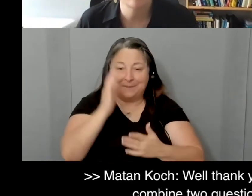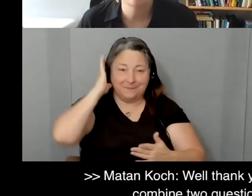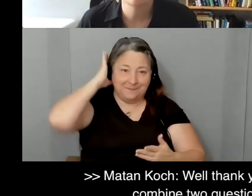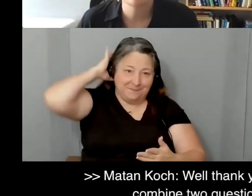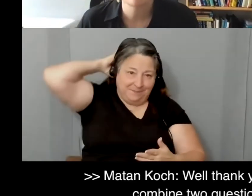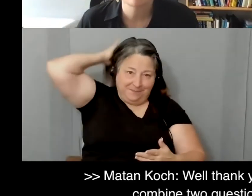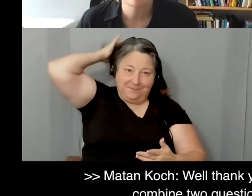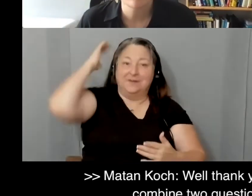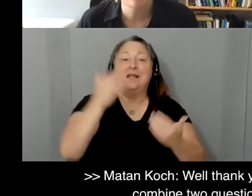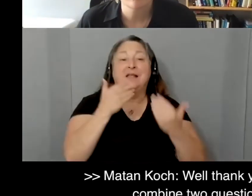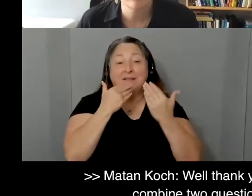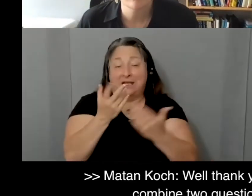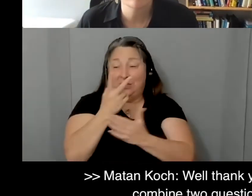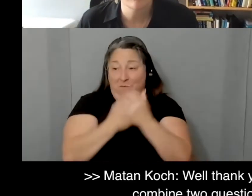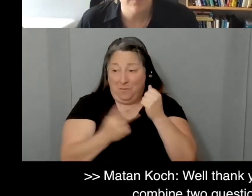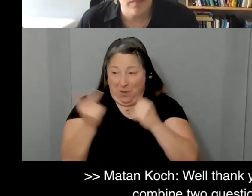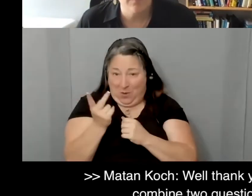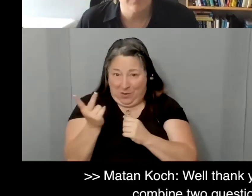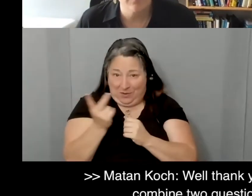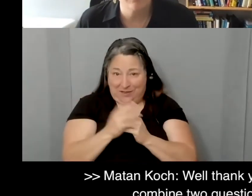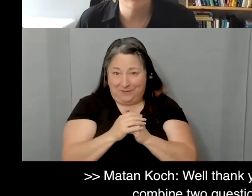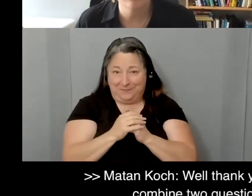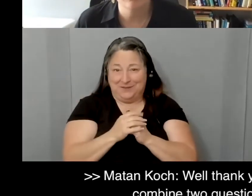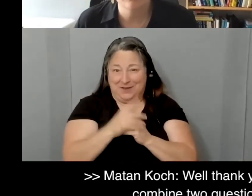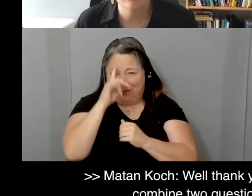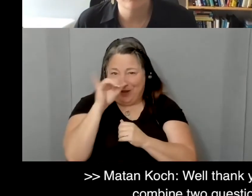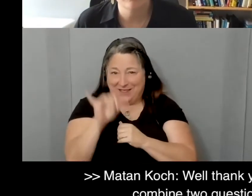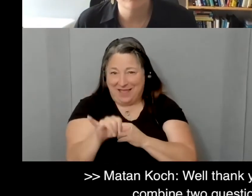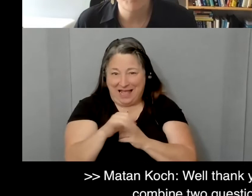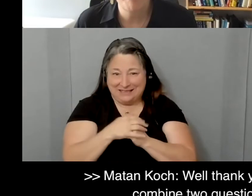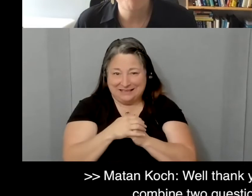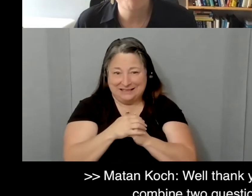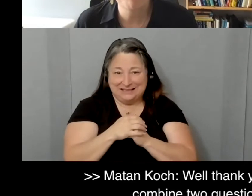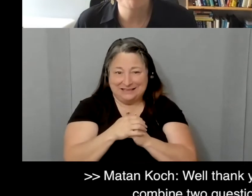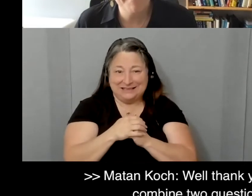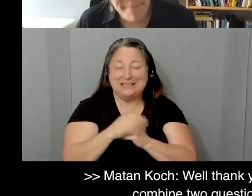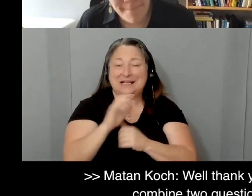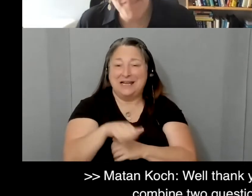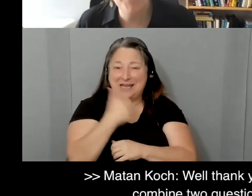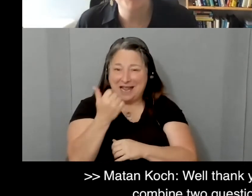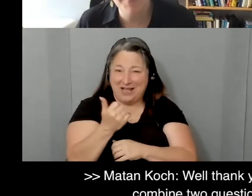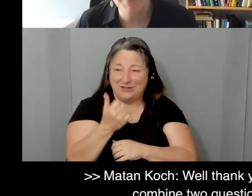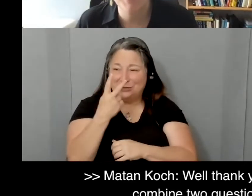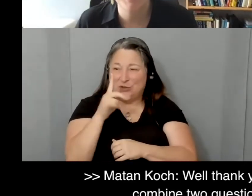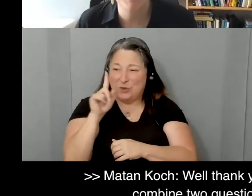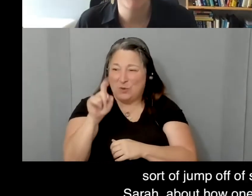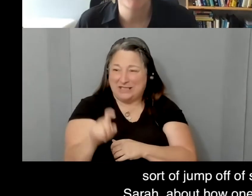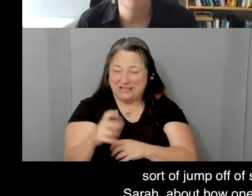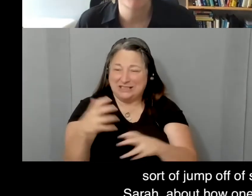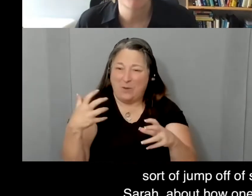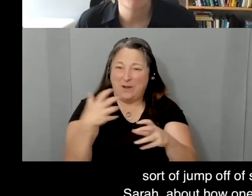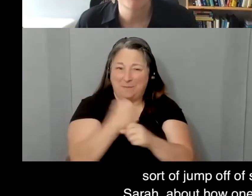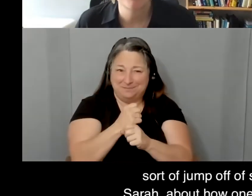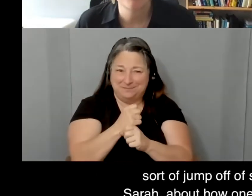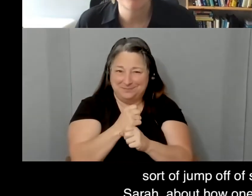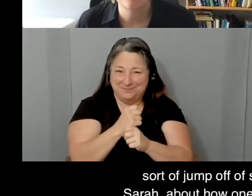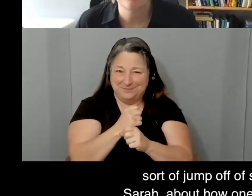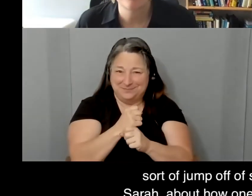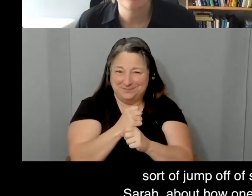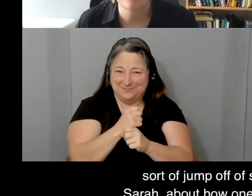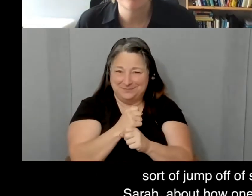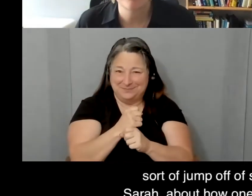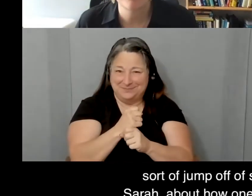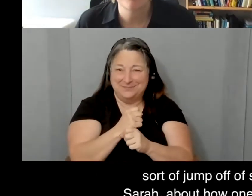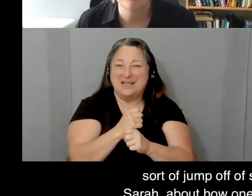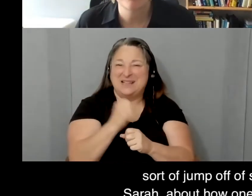you both of you for that. I'm going to combine two questions that are here that also sort of jump off of something